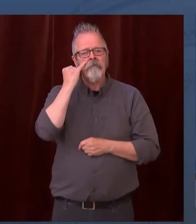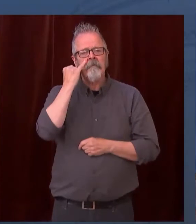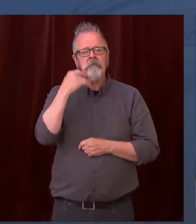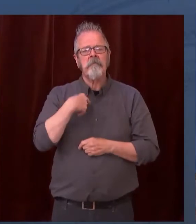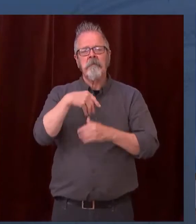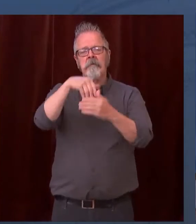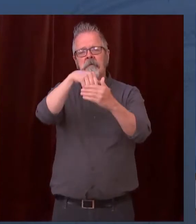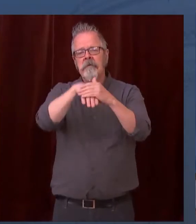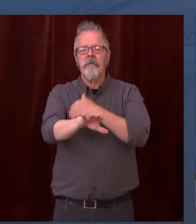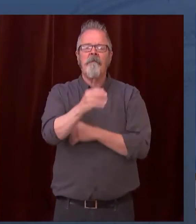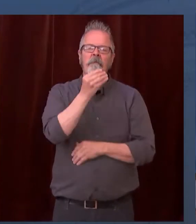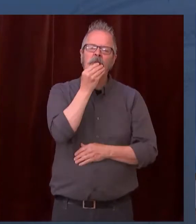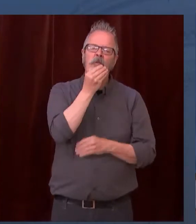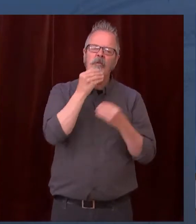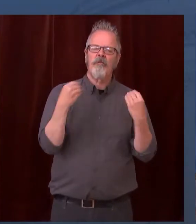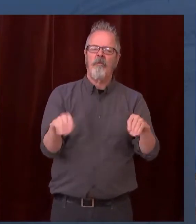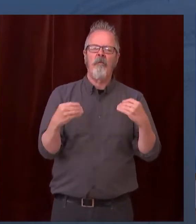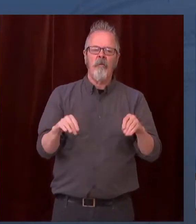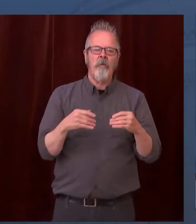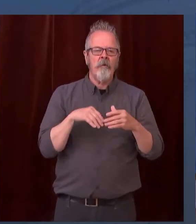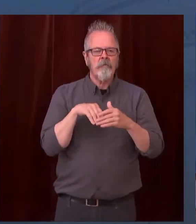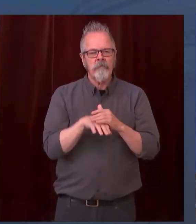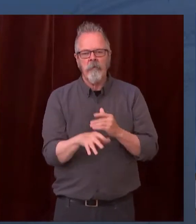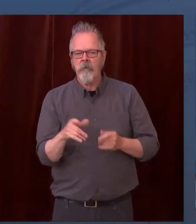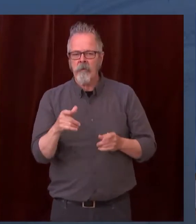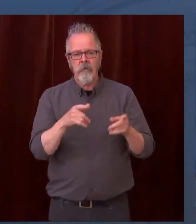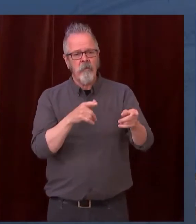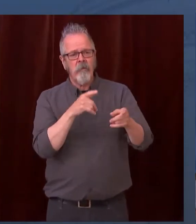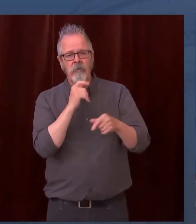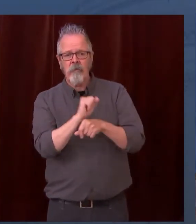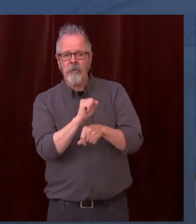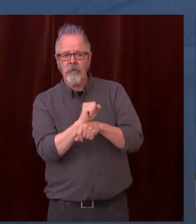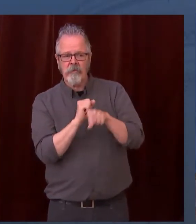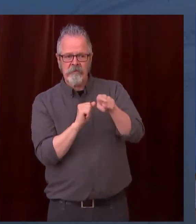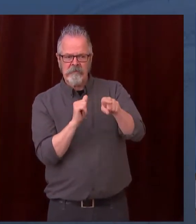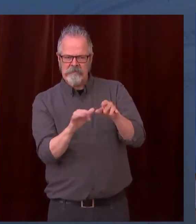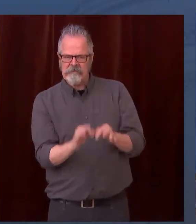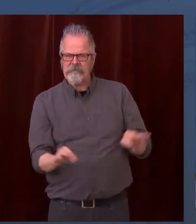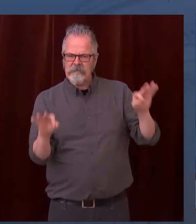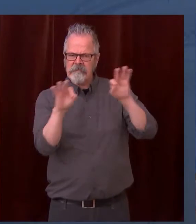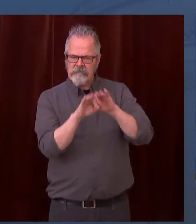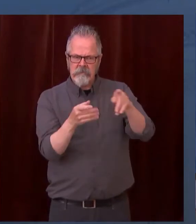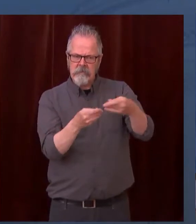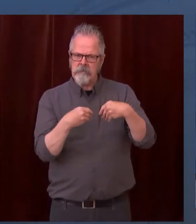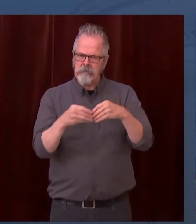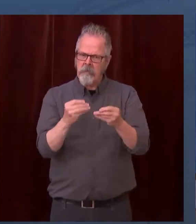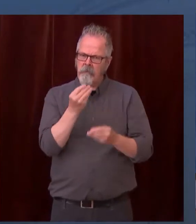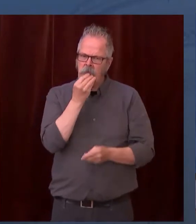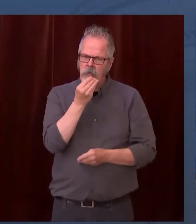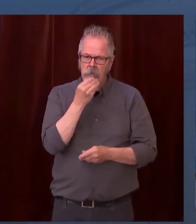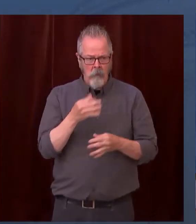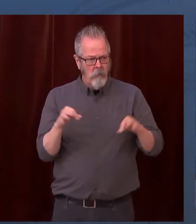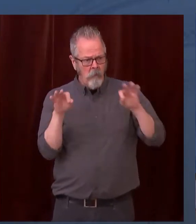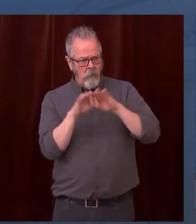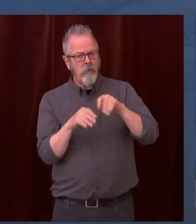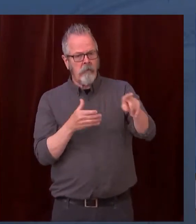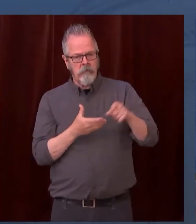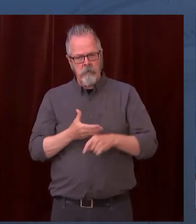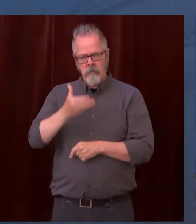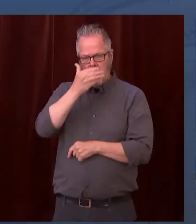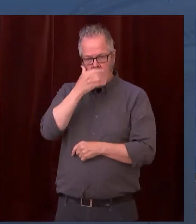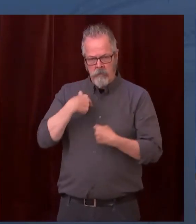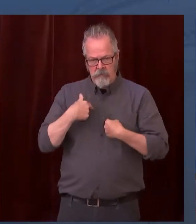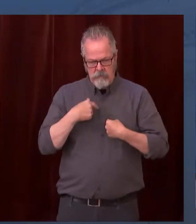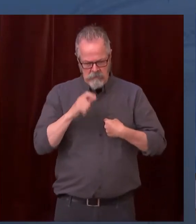be in the same room with my relative. And when we wear a mask, it is a signal of something about us. It's